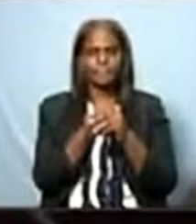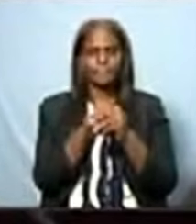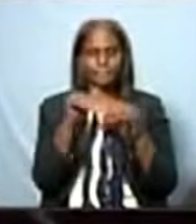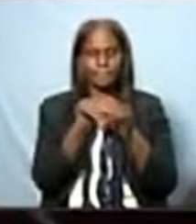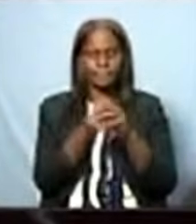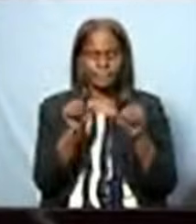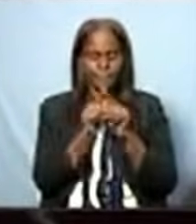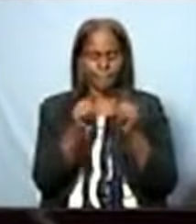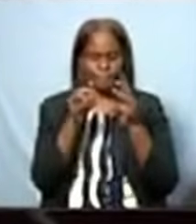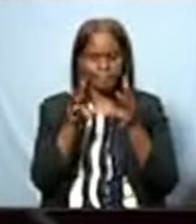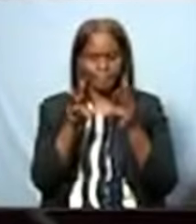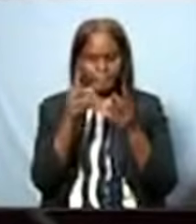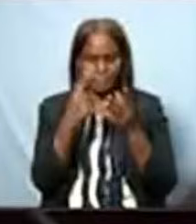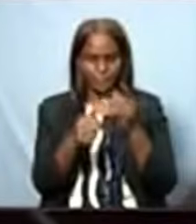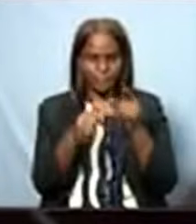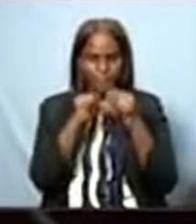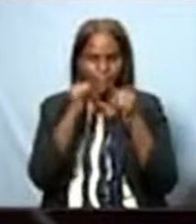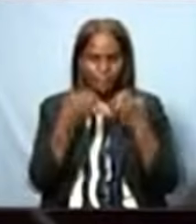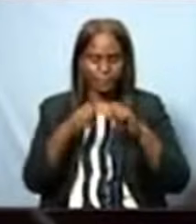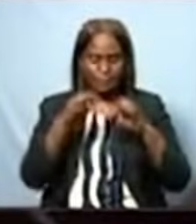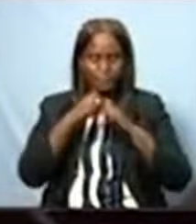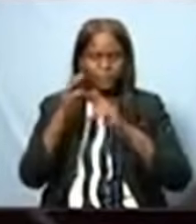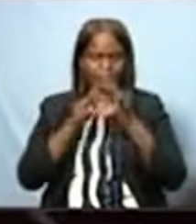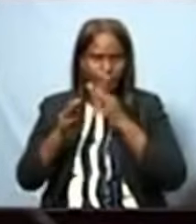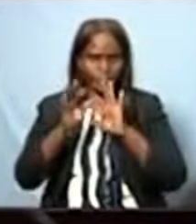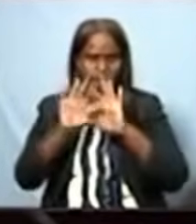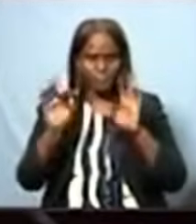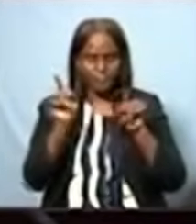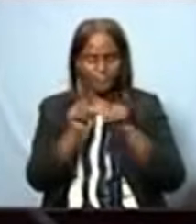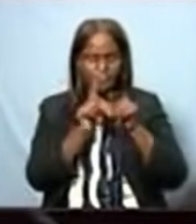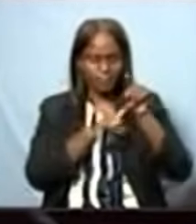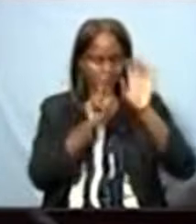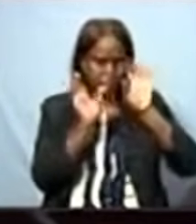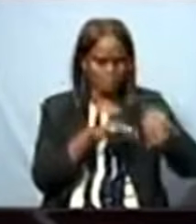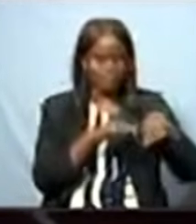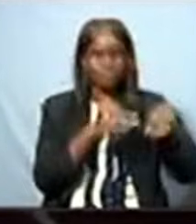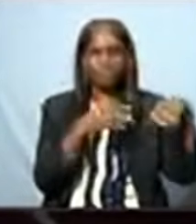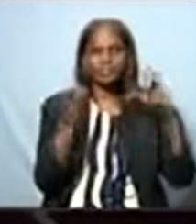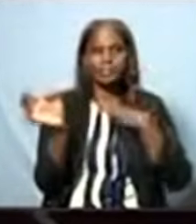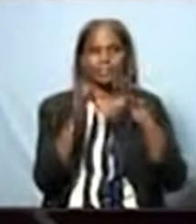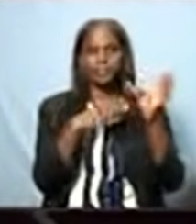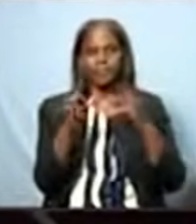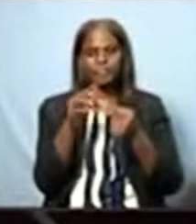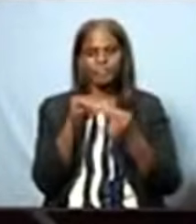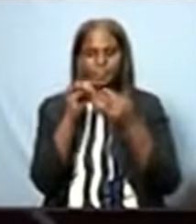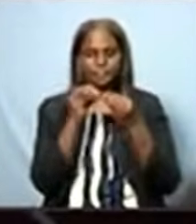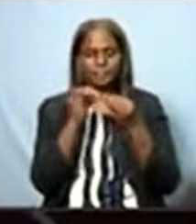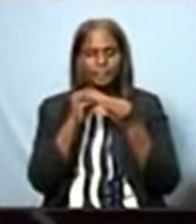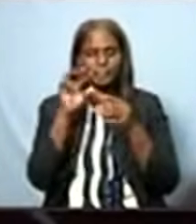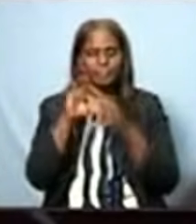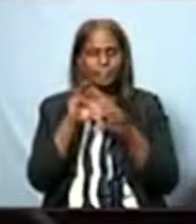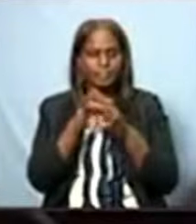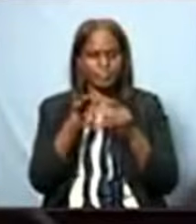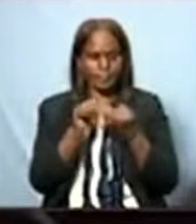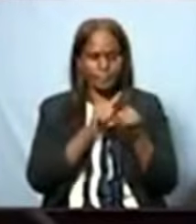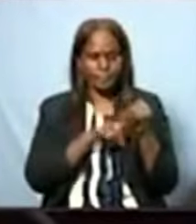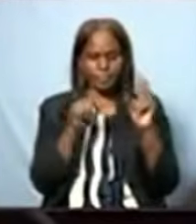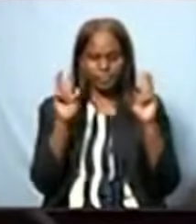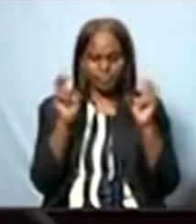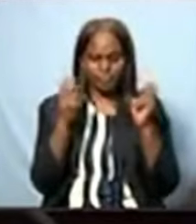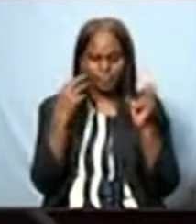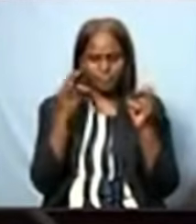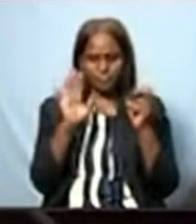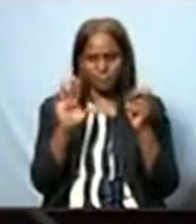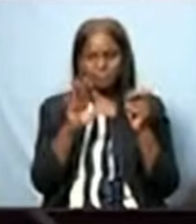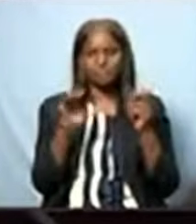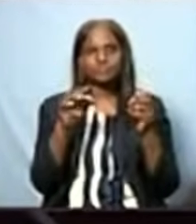this manner that is not even defined. It is left to the wind, and especially that the elections are a subject